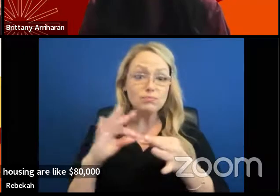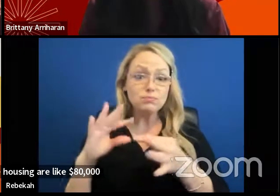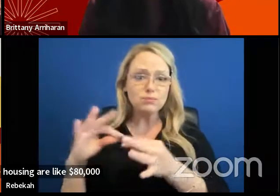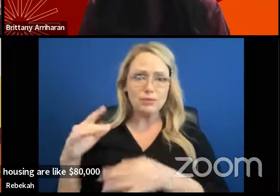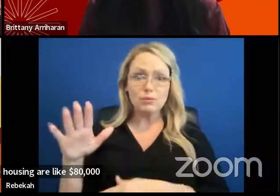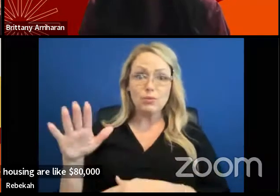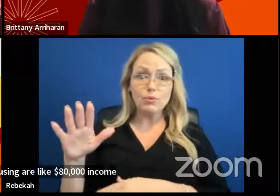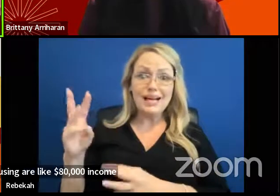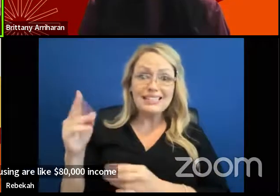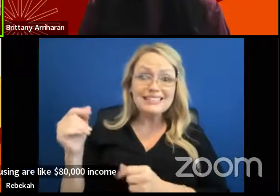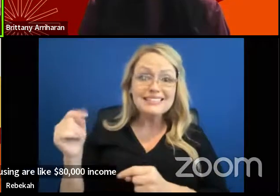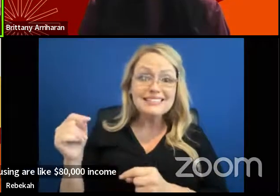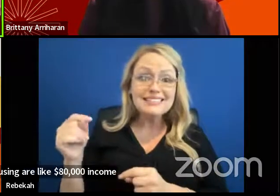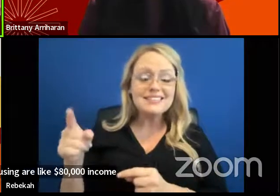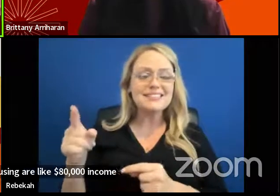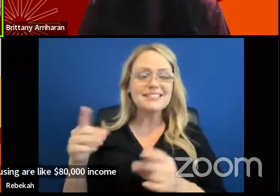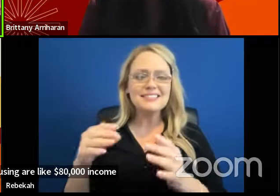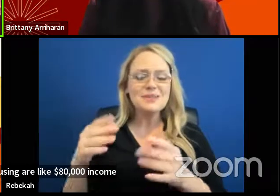And